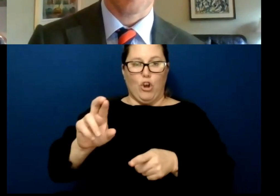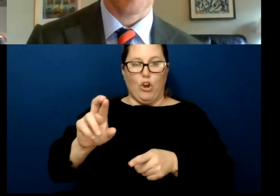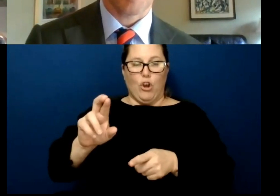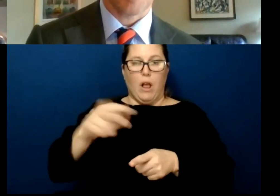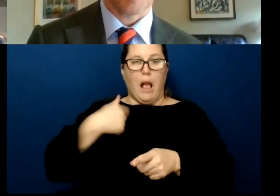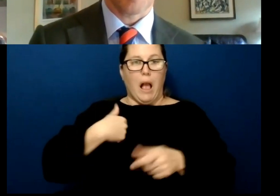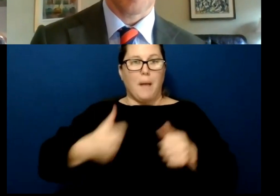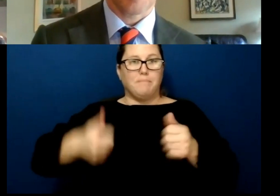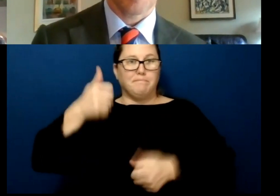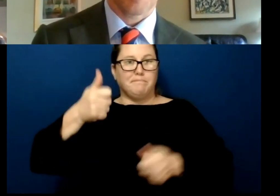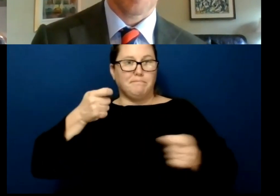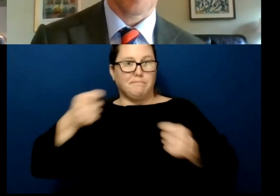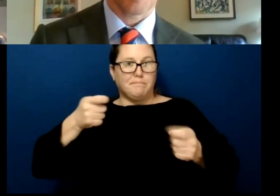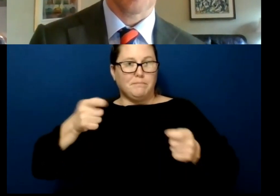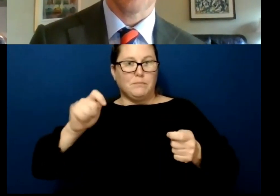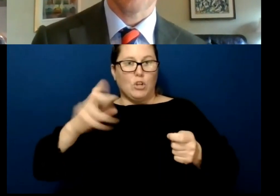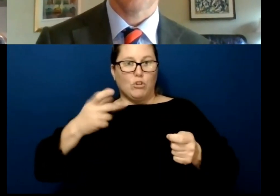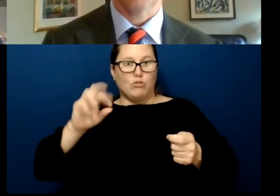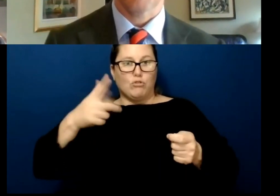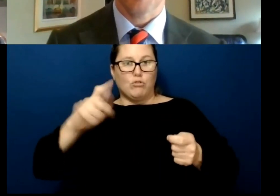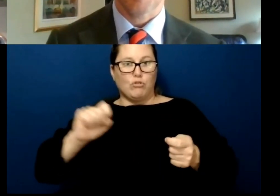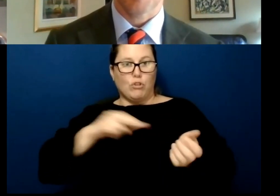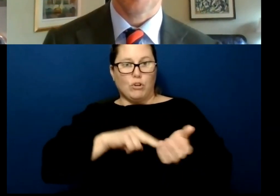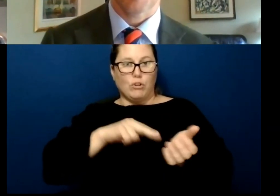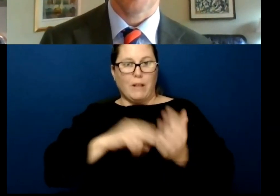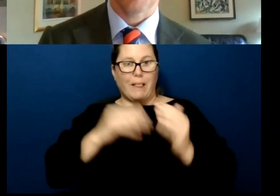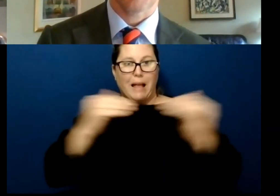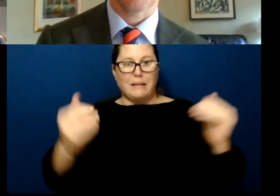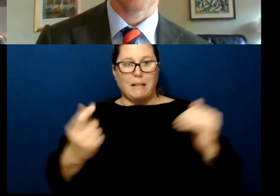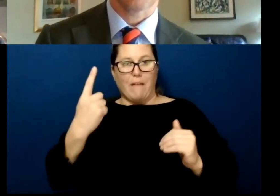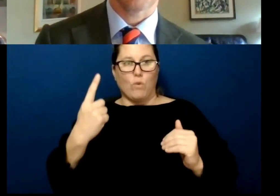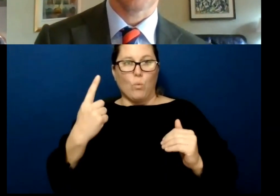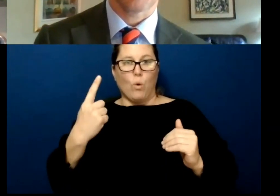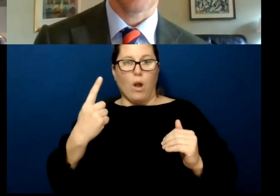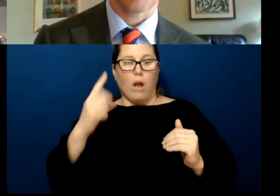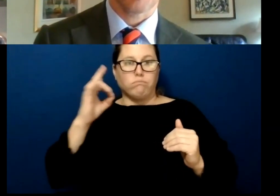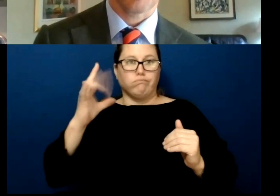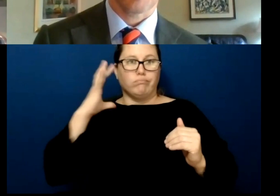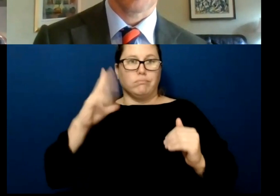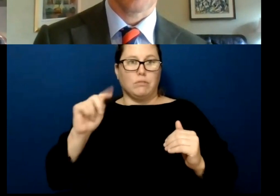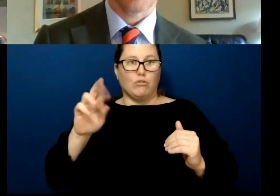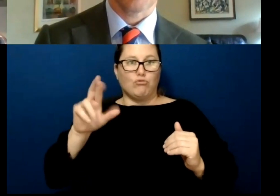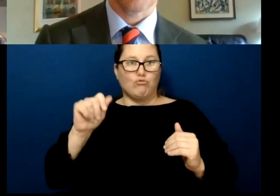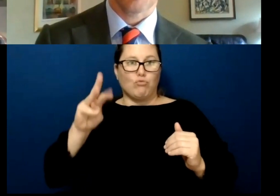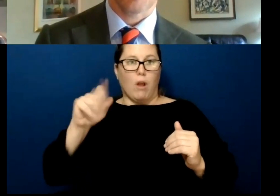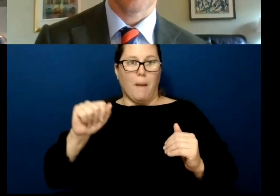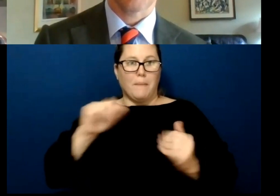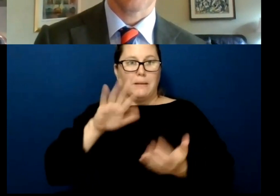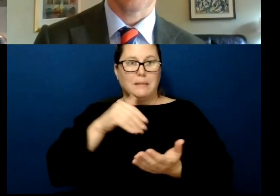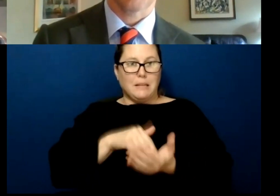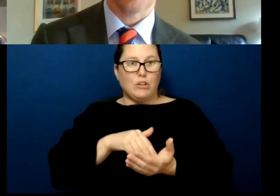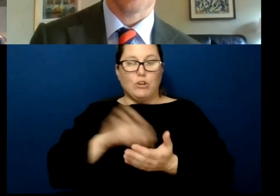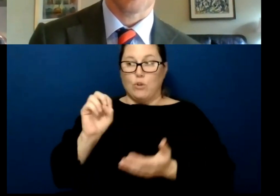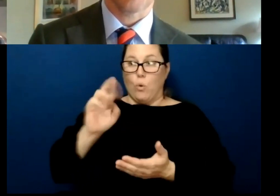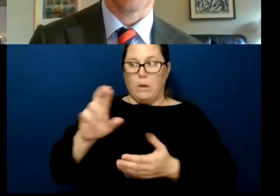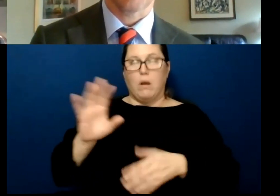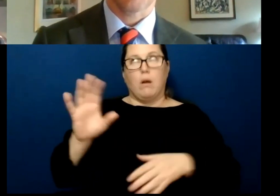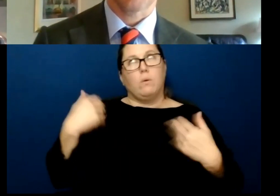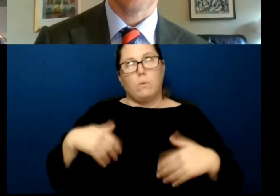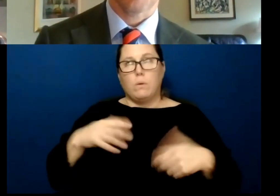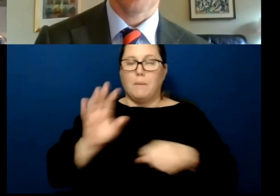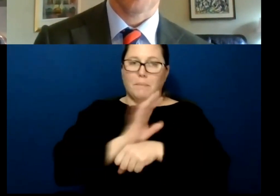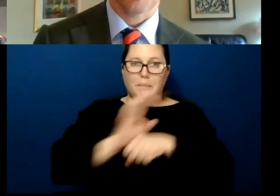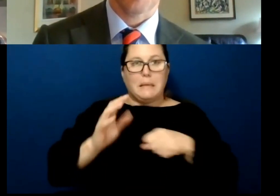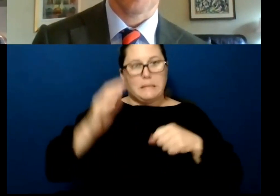there, and it's a level 1 trauma center, so a real busy emergency department. We see somewhere